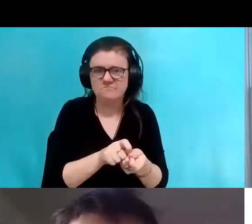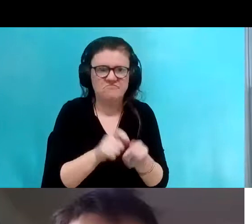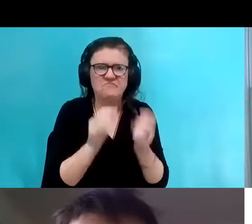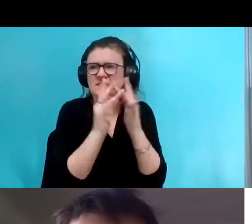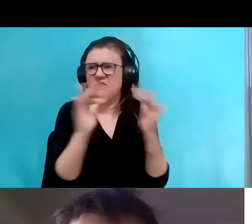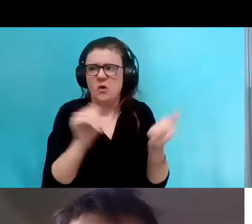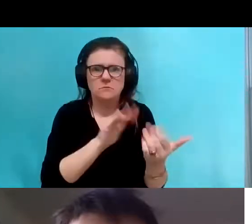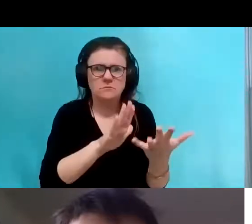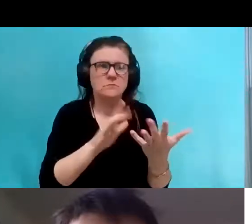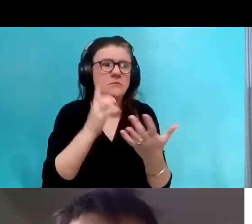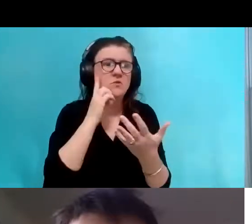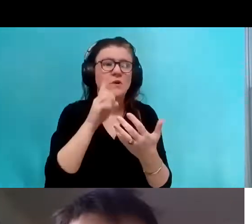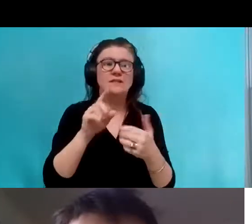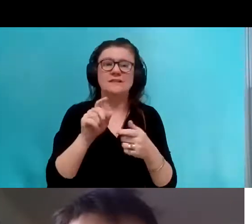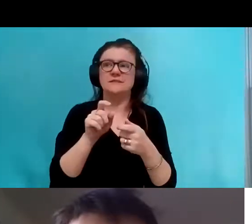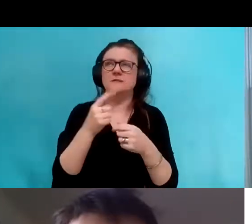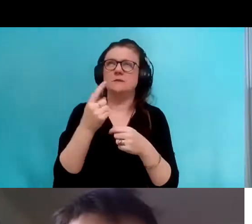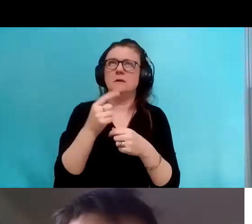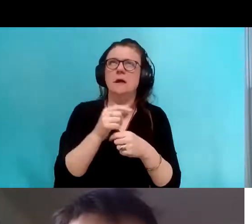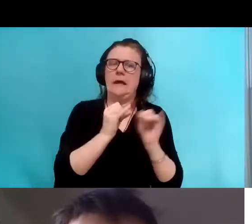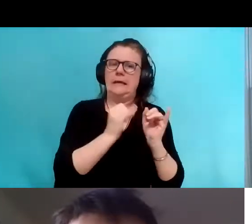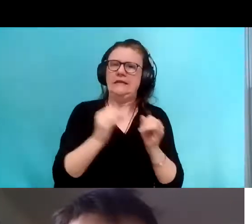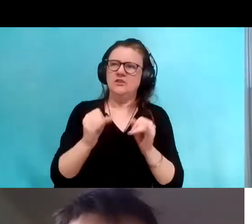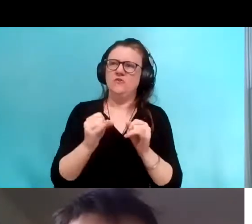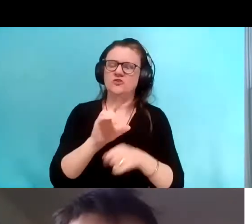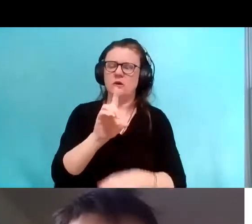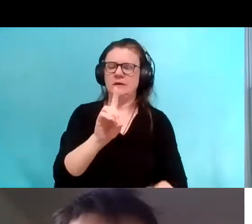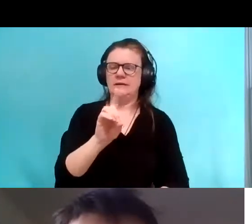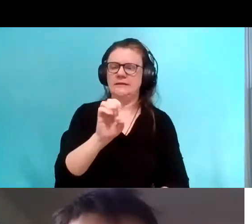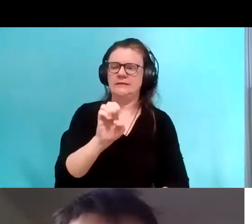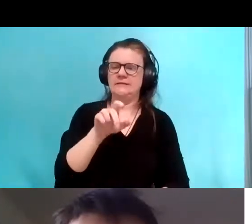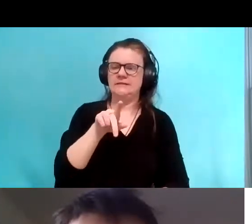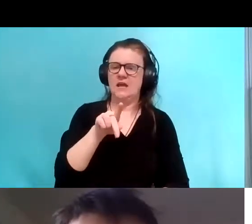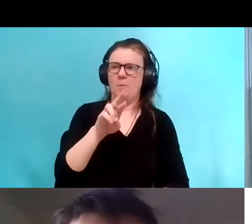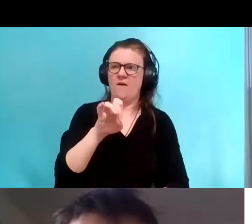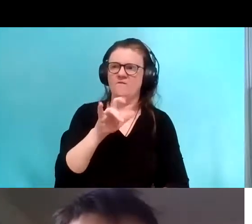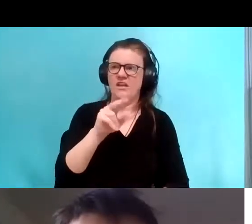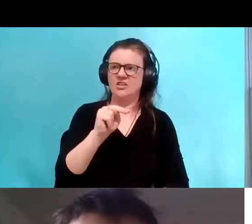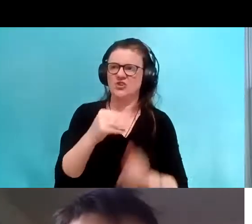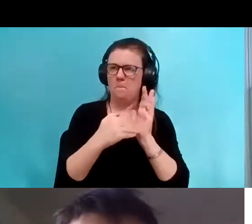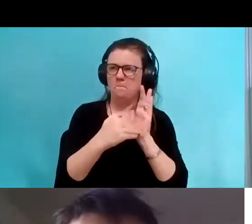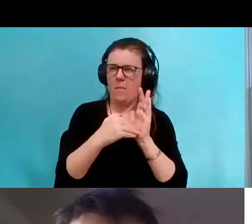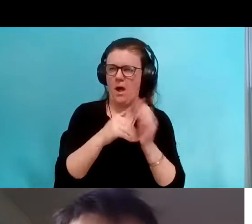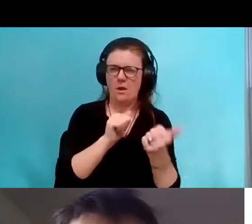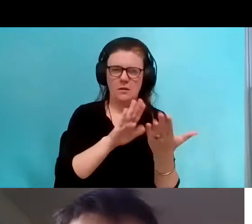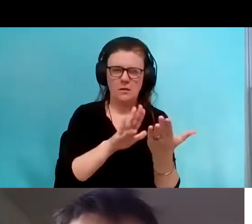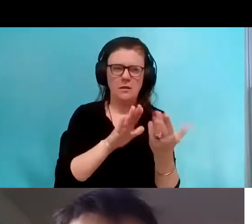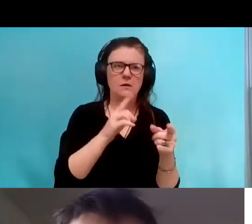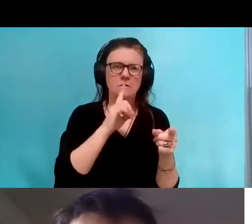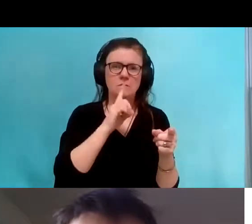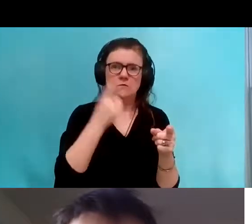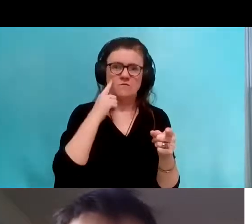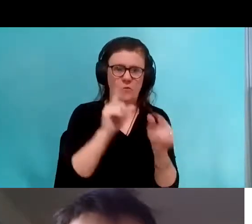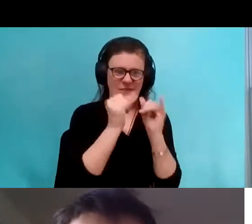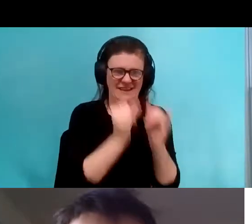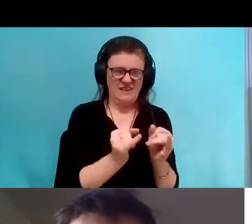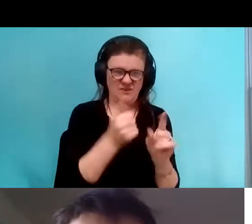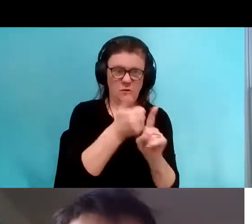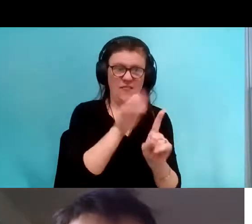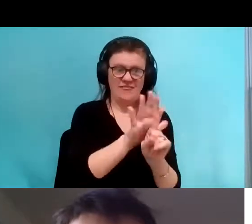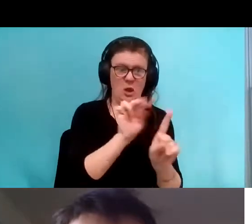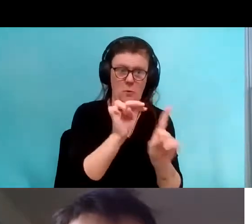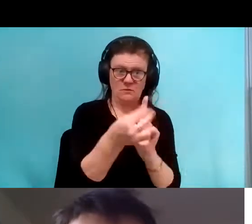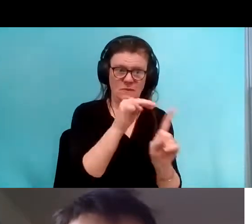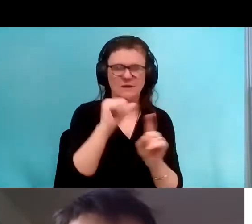an individual deprivation model that is being developed that looks at deprivation very much from the individual's perspective rather